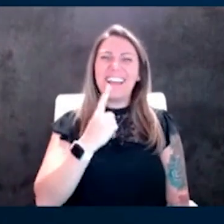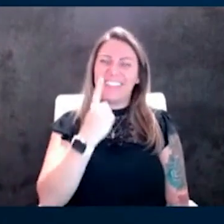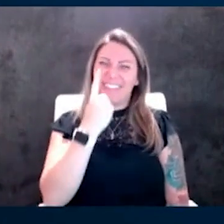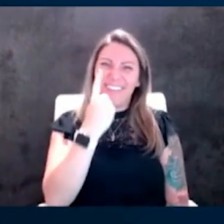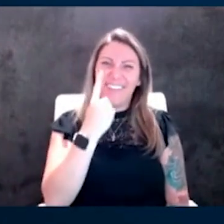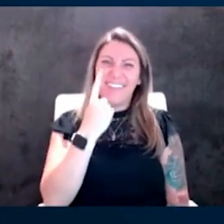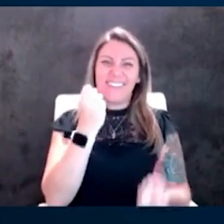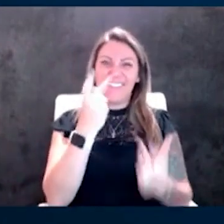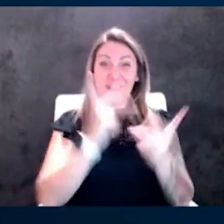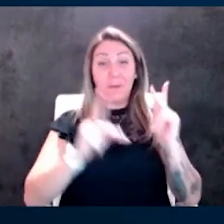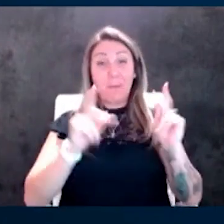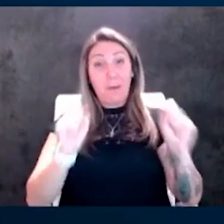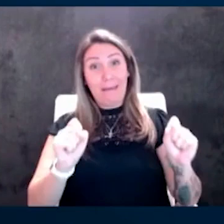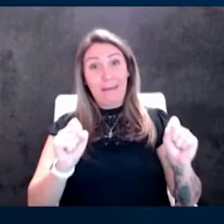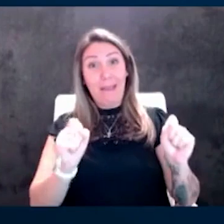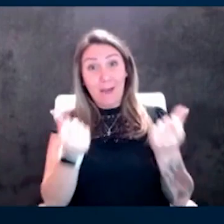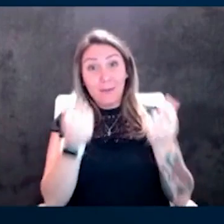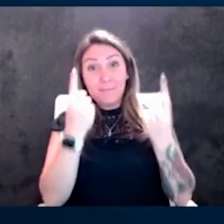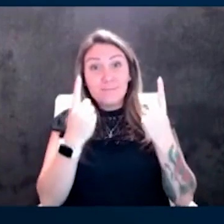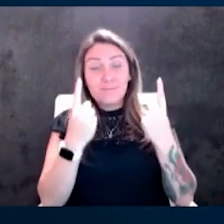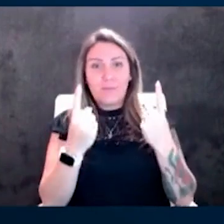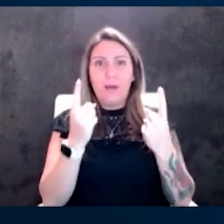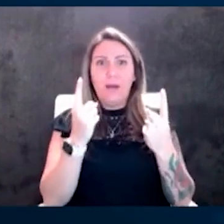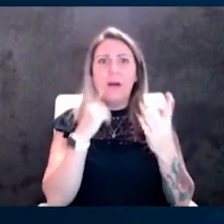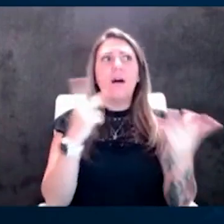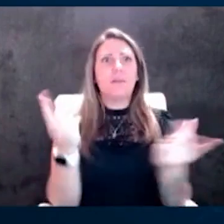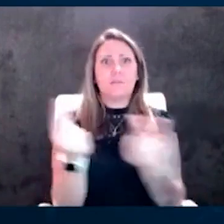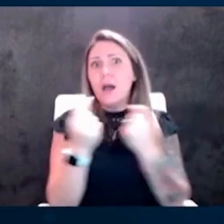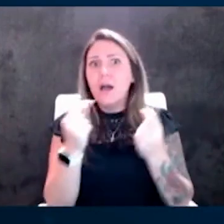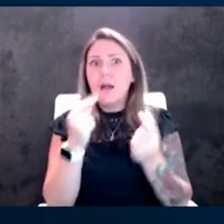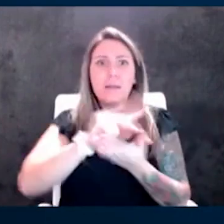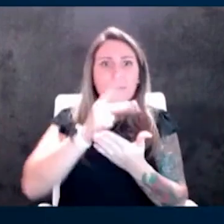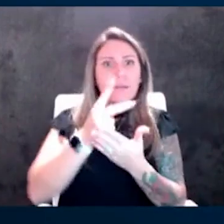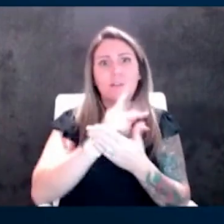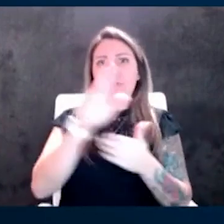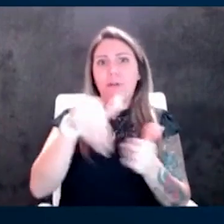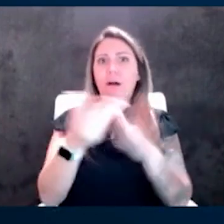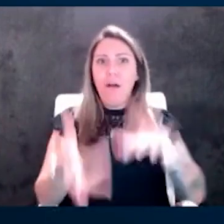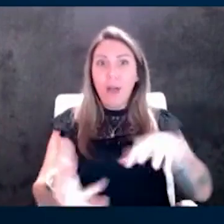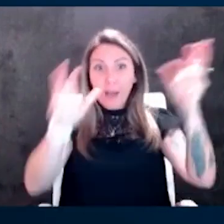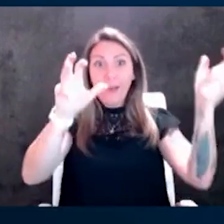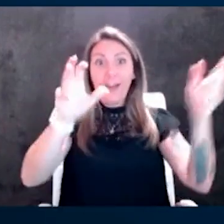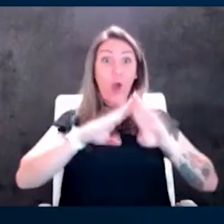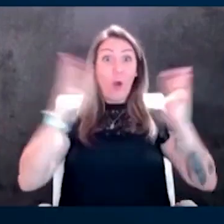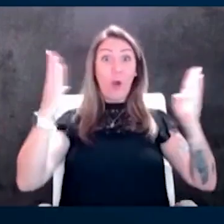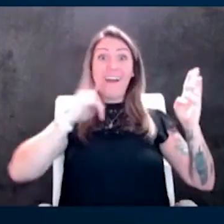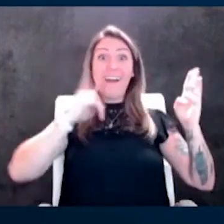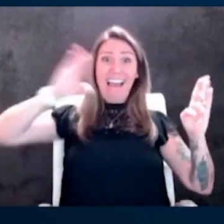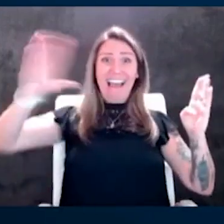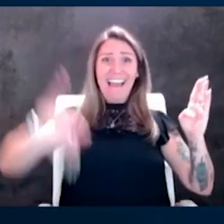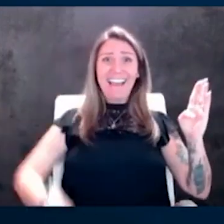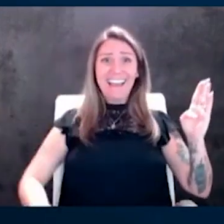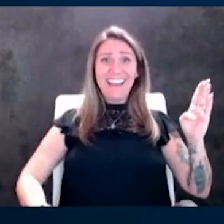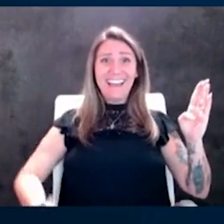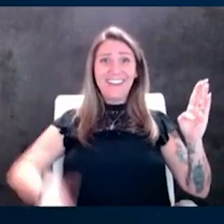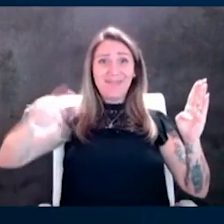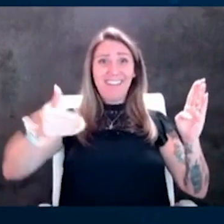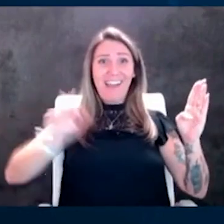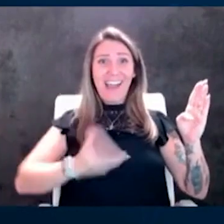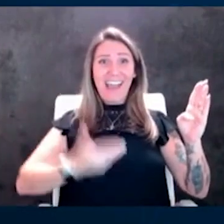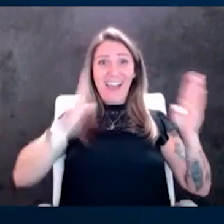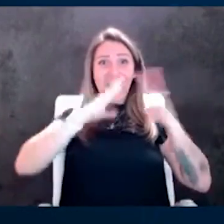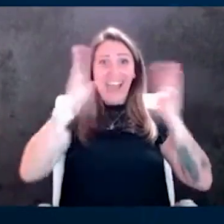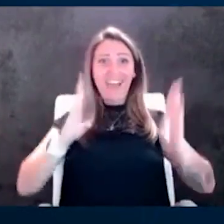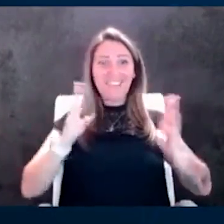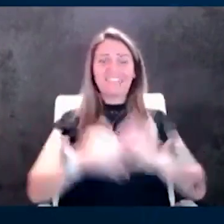this. Scrambling in the kitchen, all heck is breaking loose, and you open the door. Hi, welcome to our house. Yeah. So